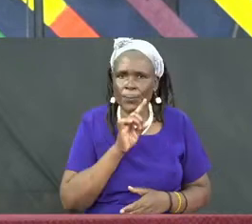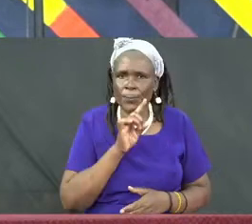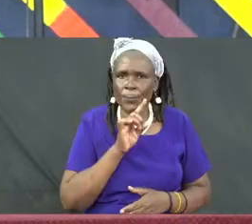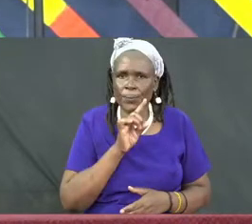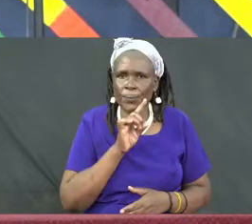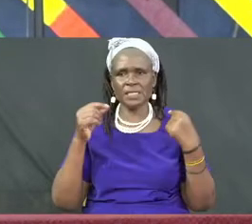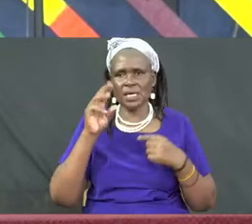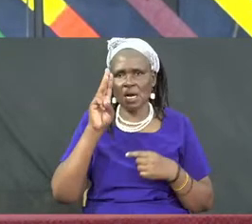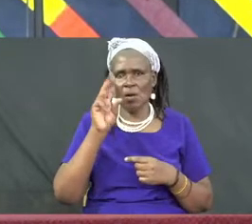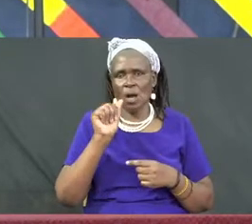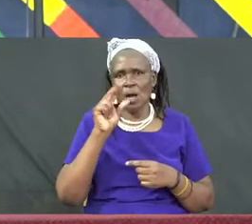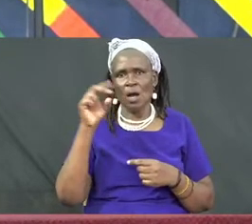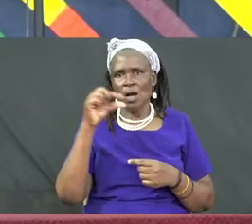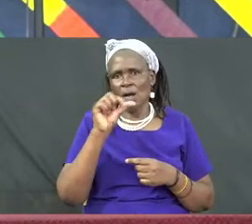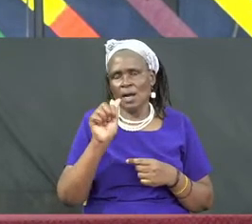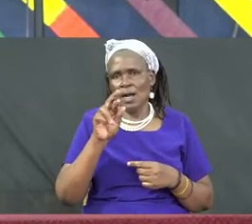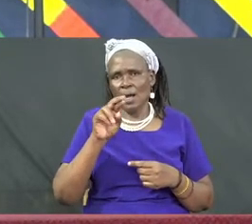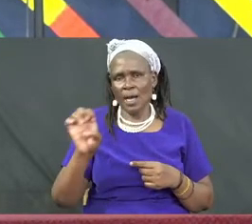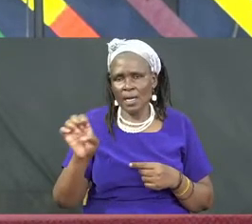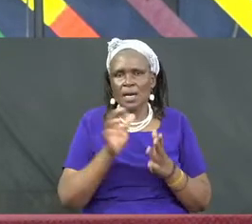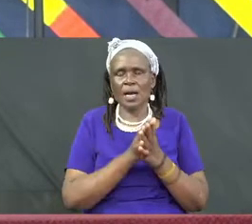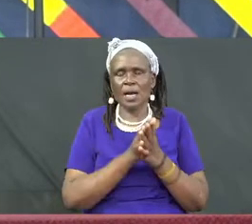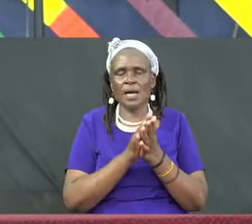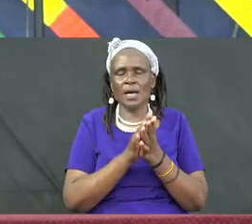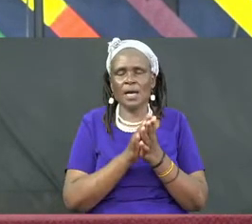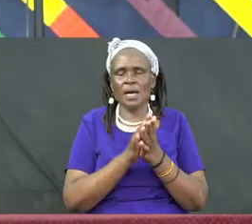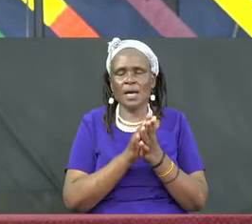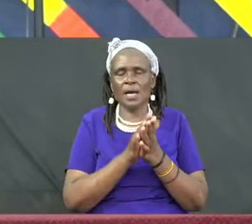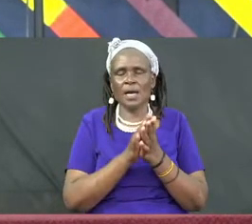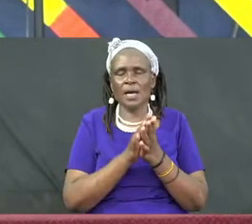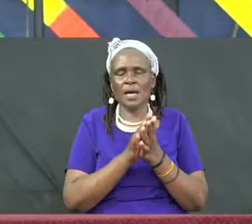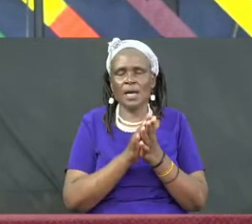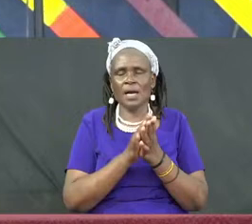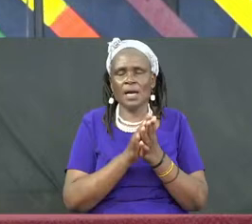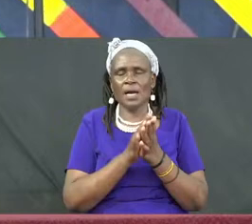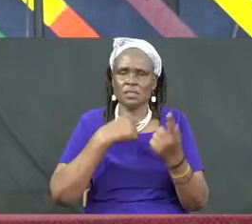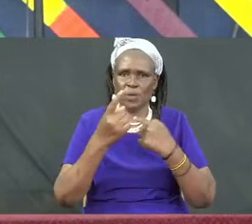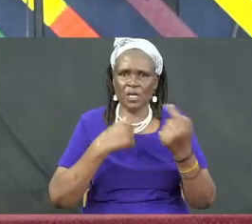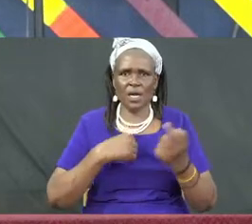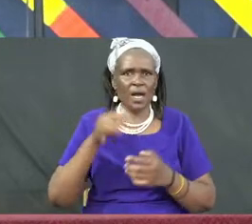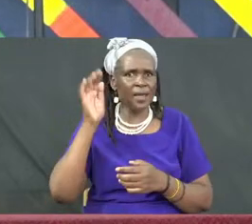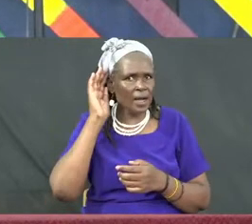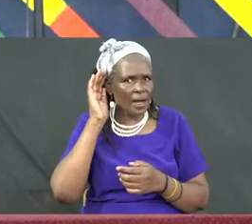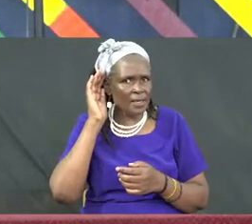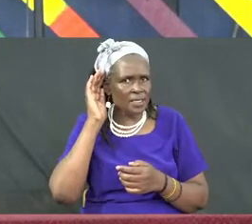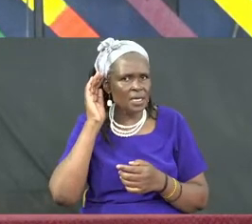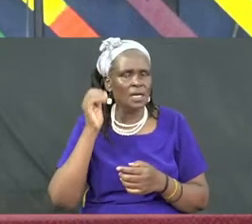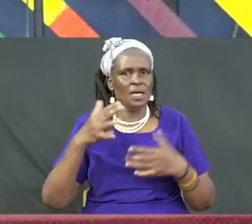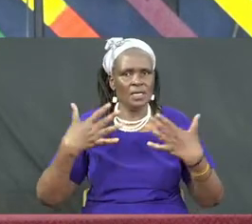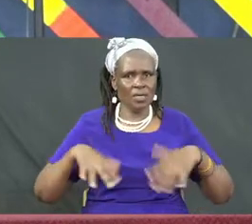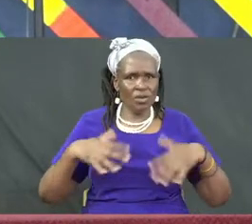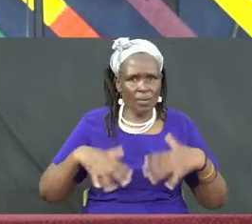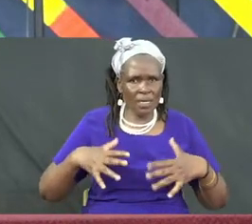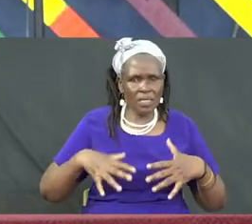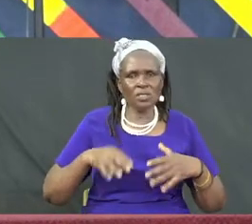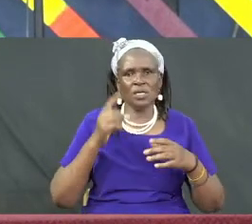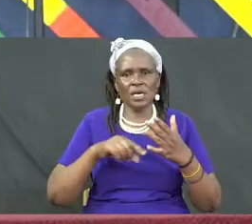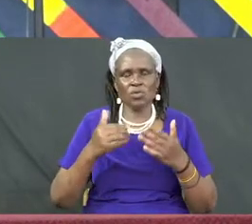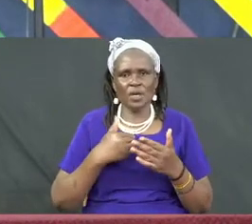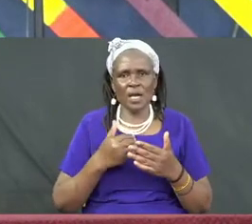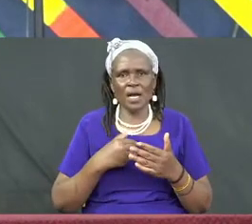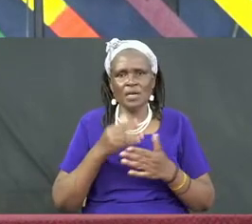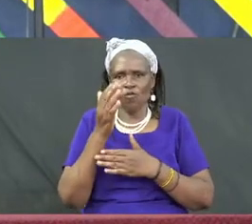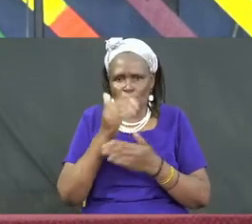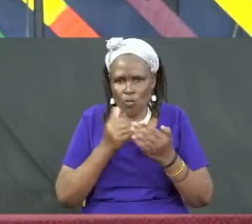I told her, I think today the Lord is speaking. I had the dramatization that we had here from